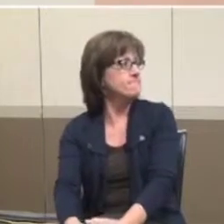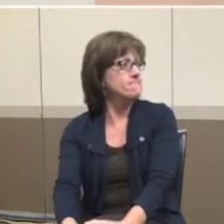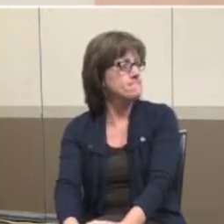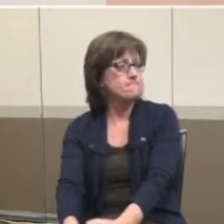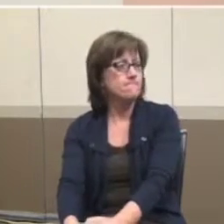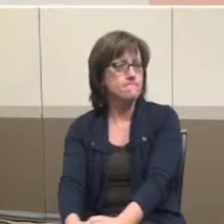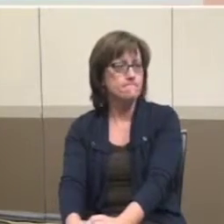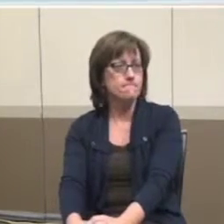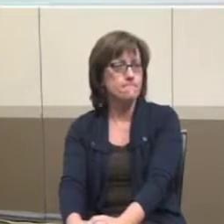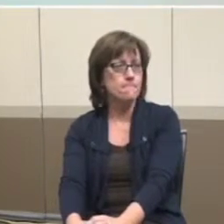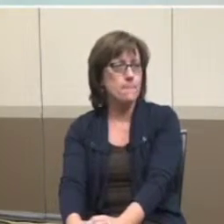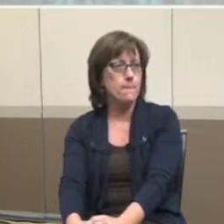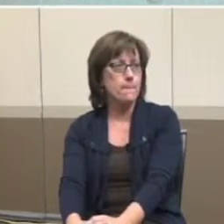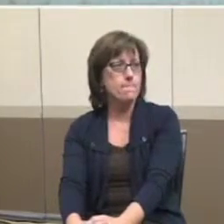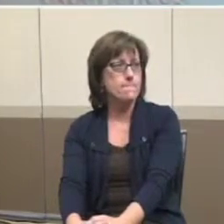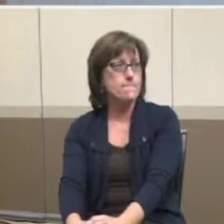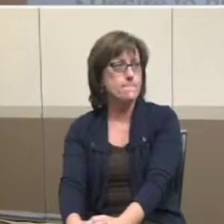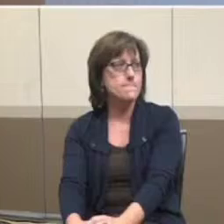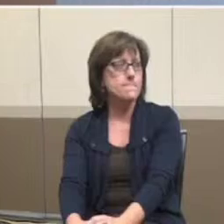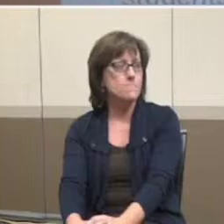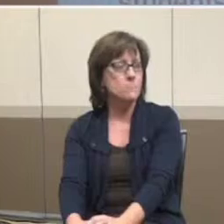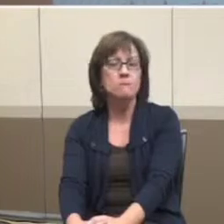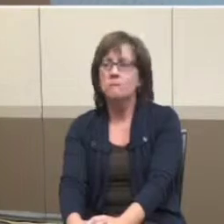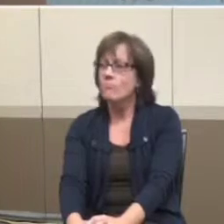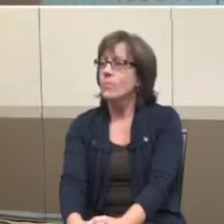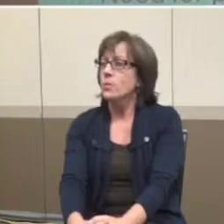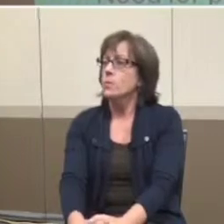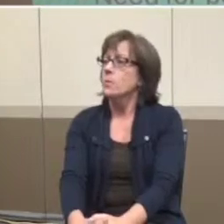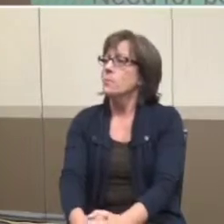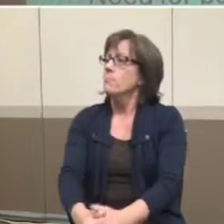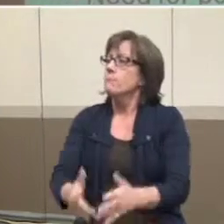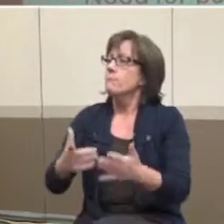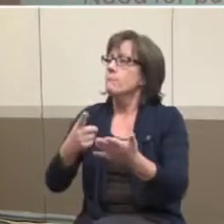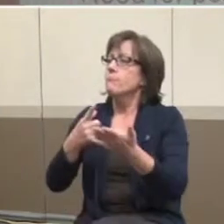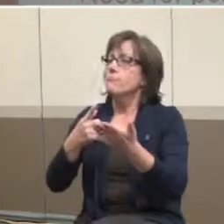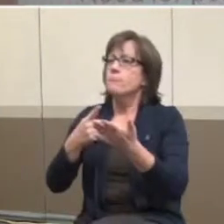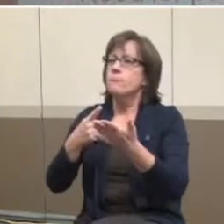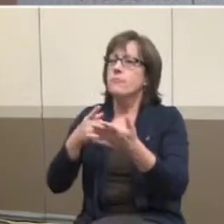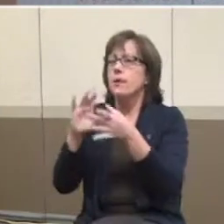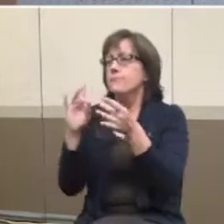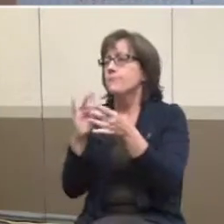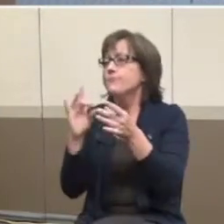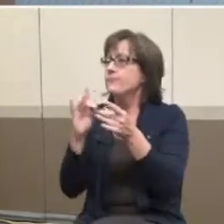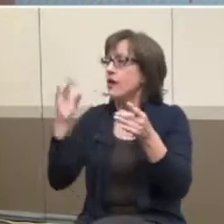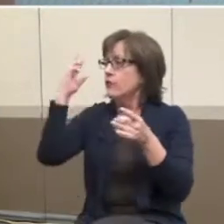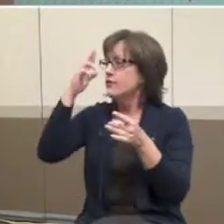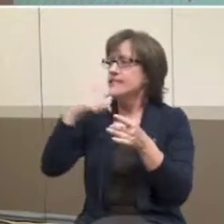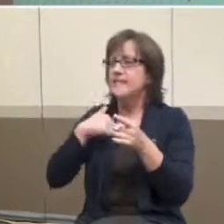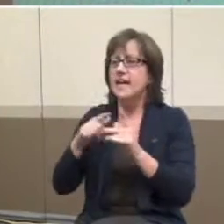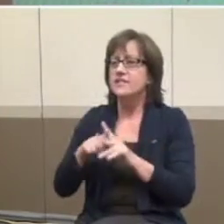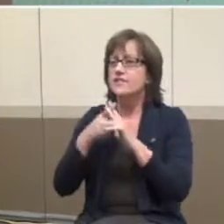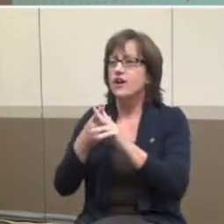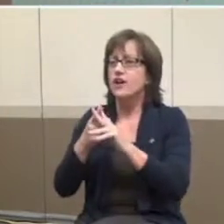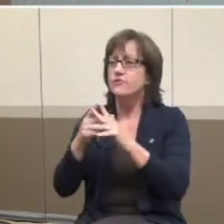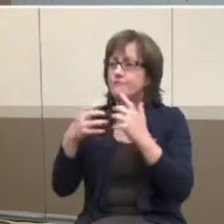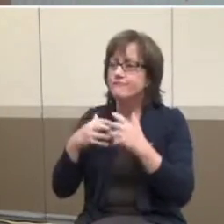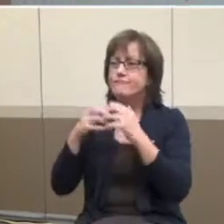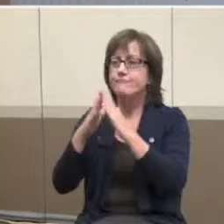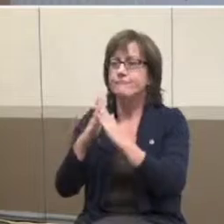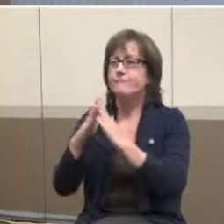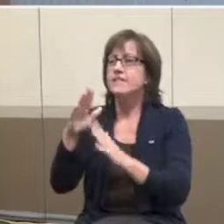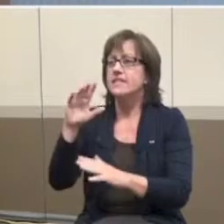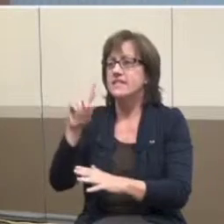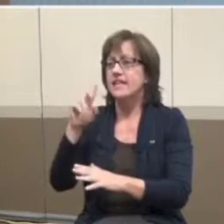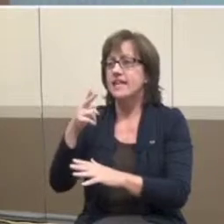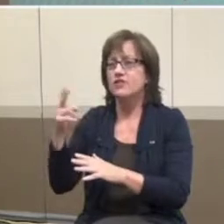Oh. All right, first, I thought I should talk a little bit about why did I start a DHH drum